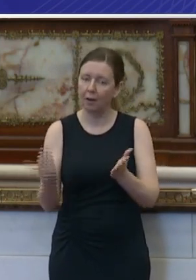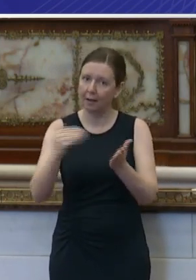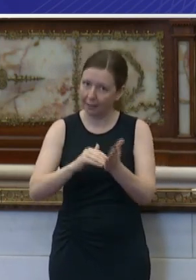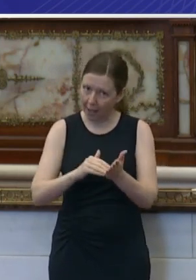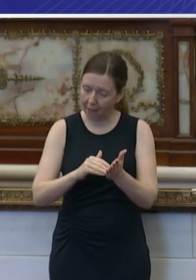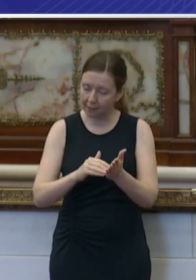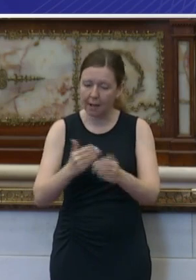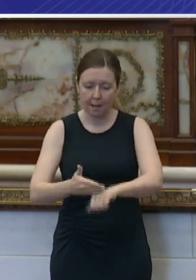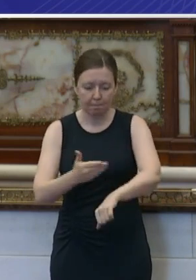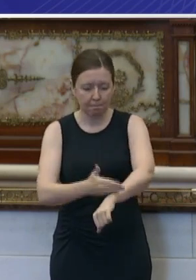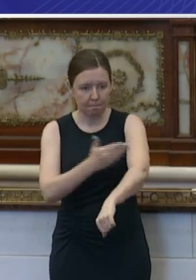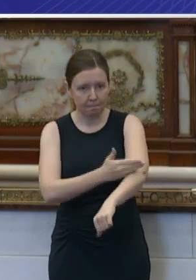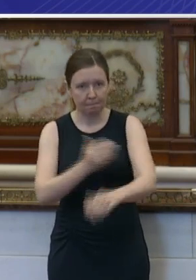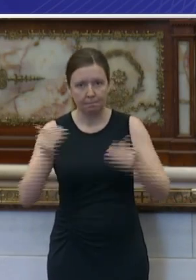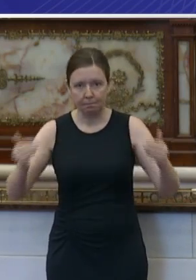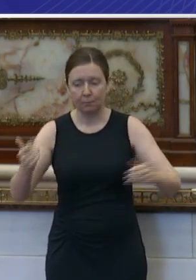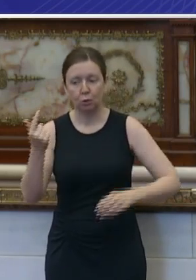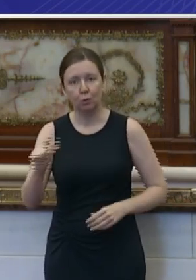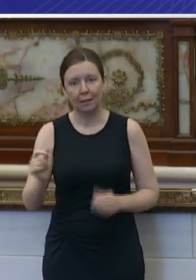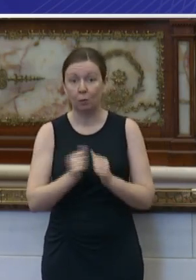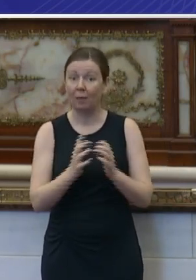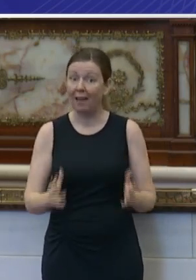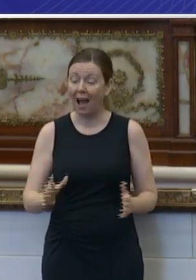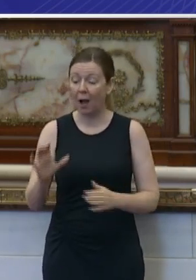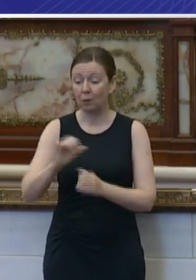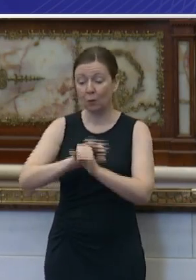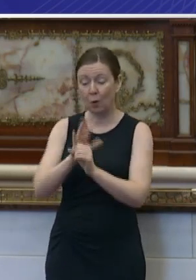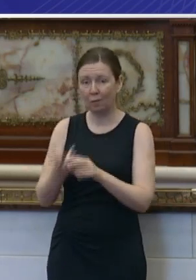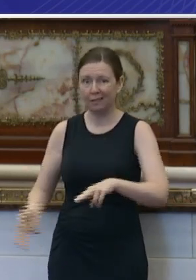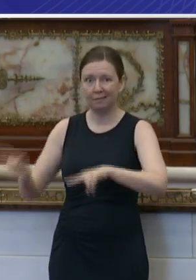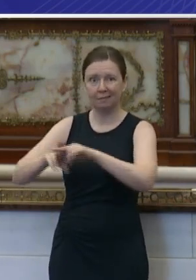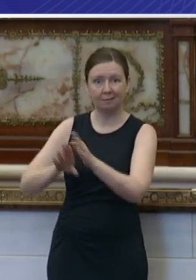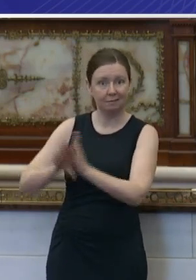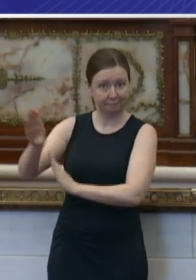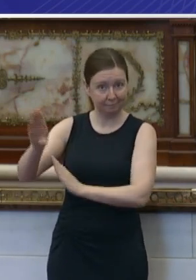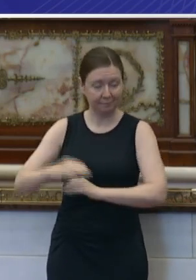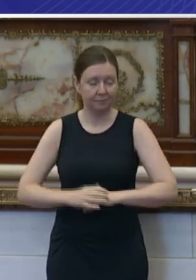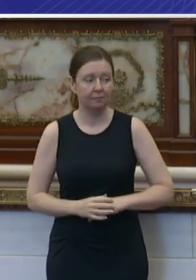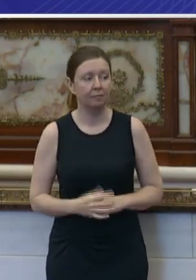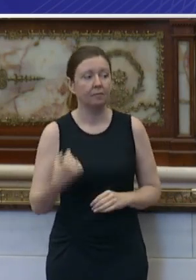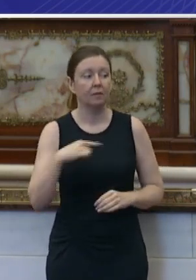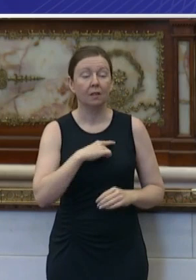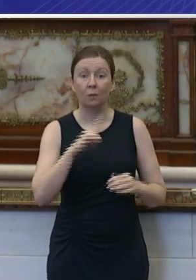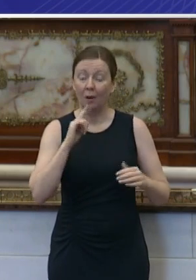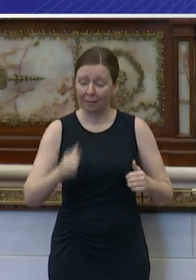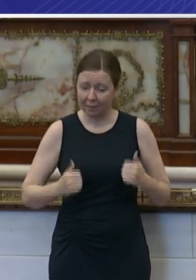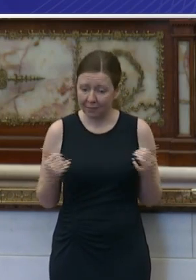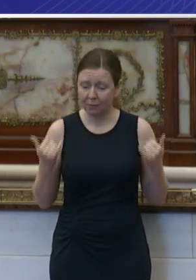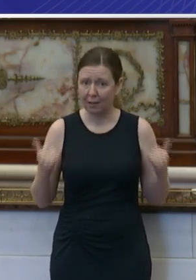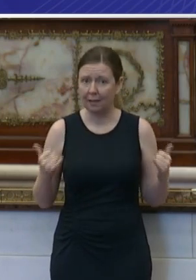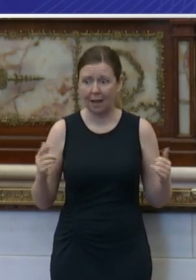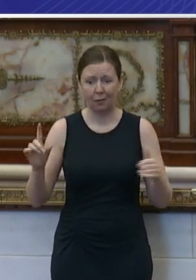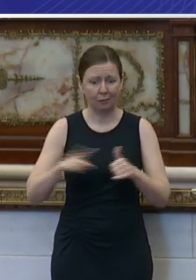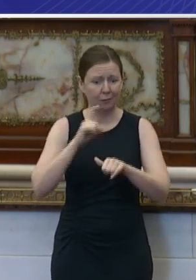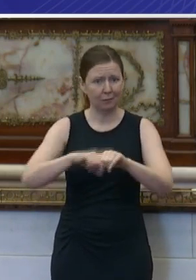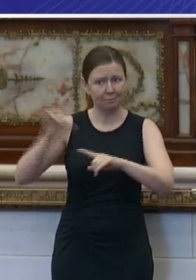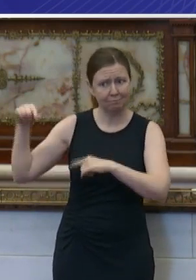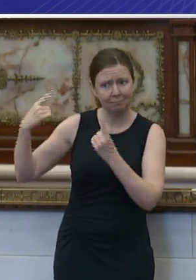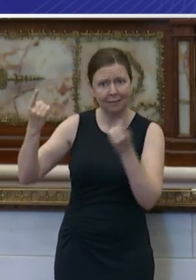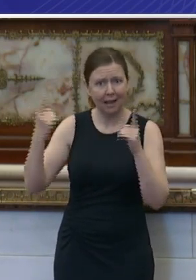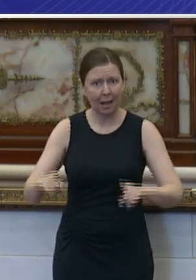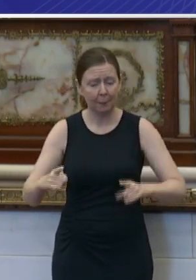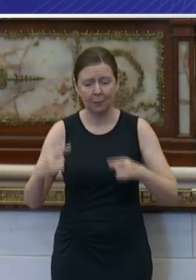economy and progress to the green phase without another spike in COVID-19 cases. We are living in unprecedented times during the